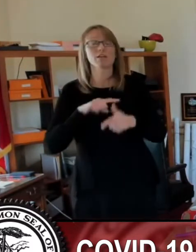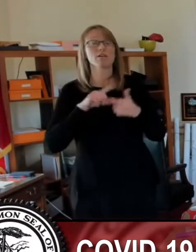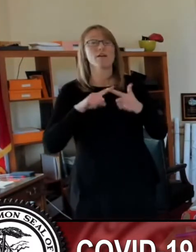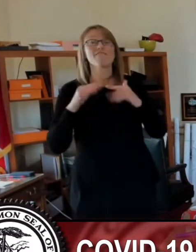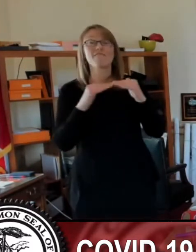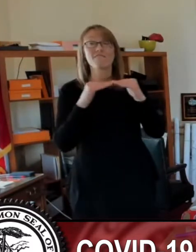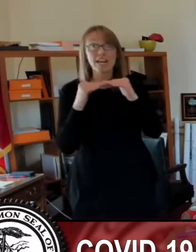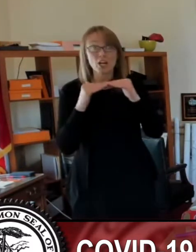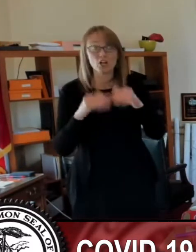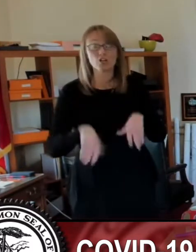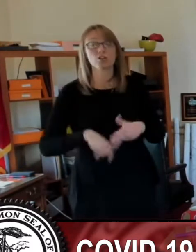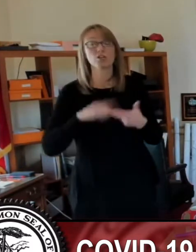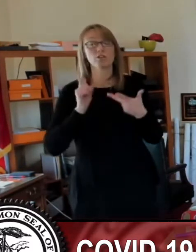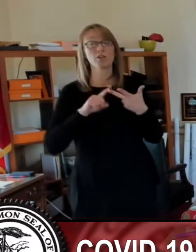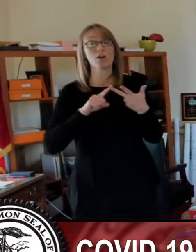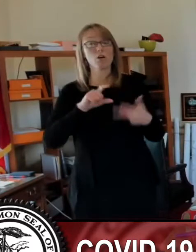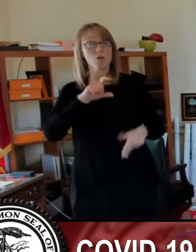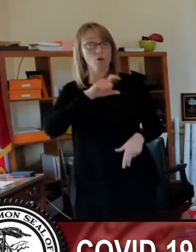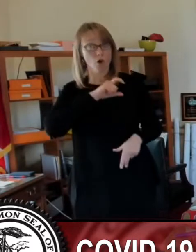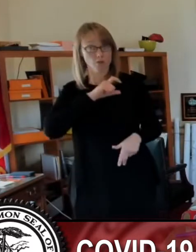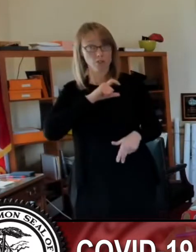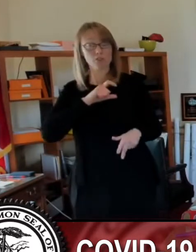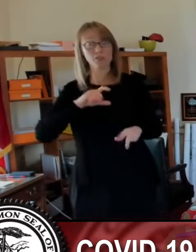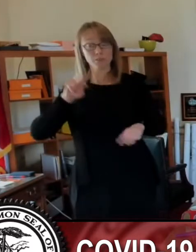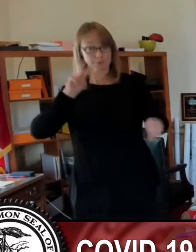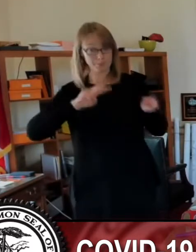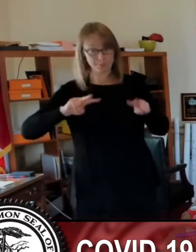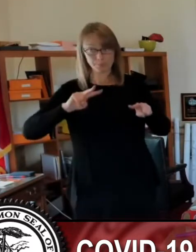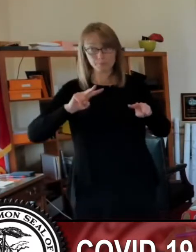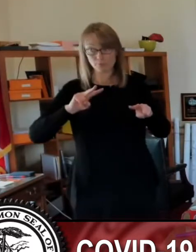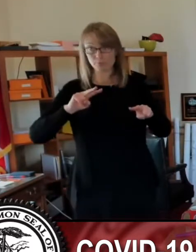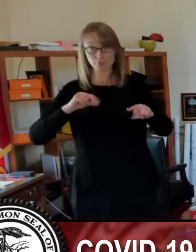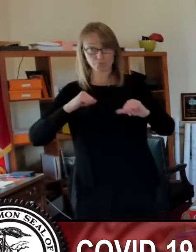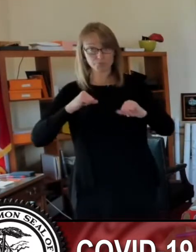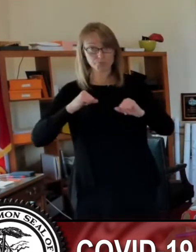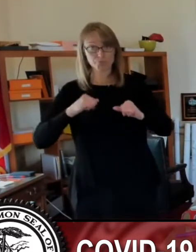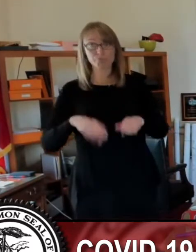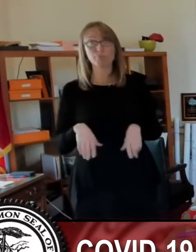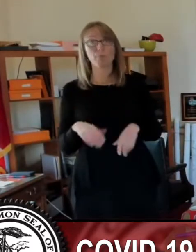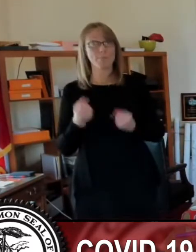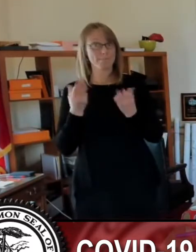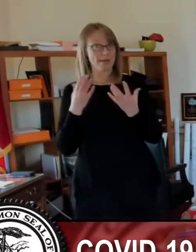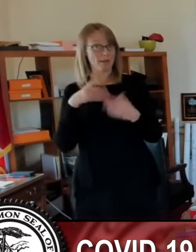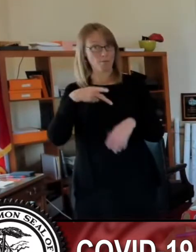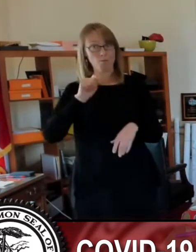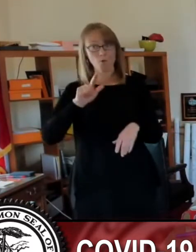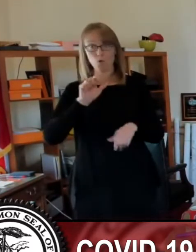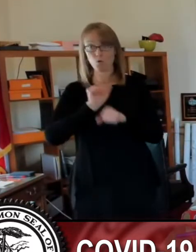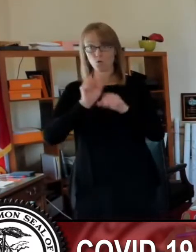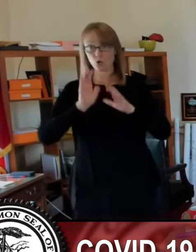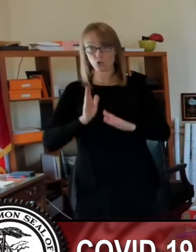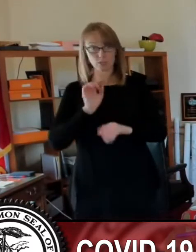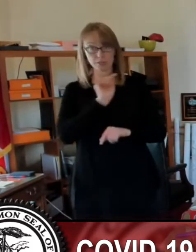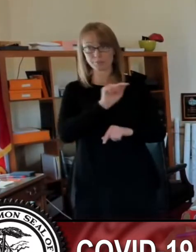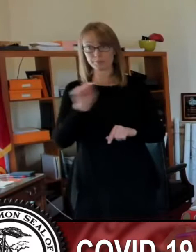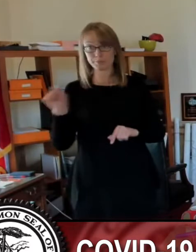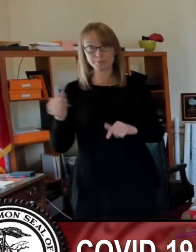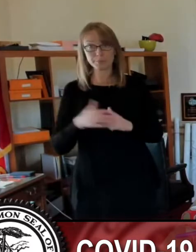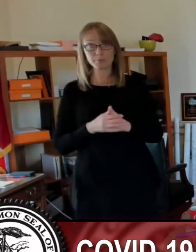Police will be in and around the vicinity, lots of poll workers in and around the vicinity. Be sure